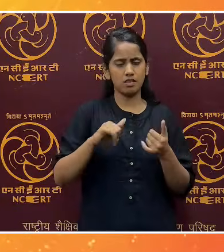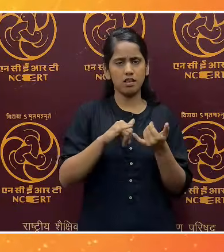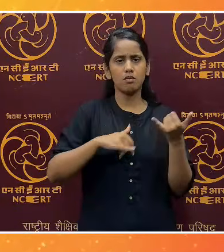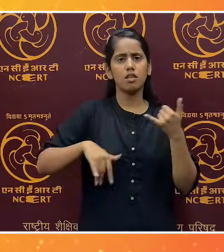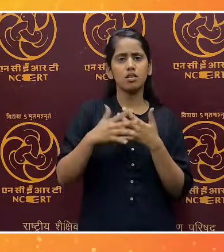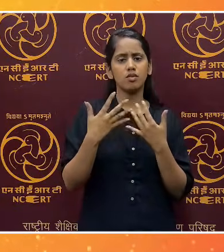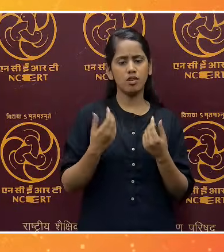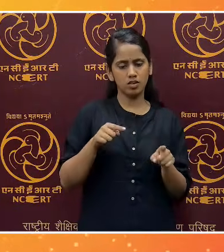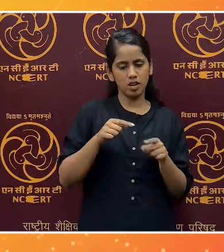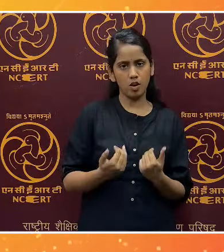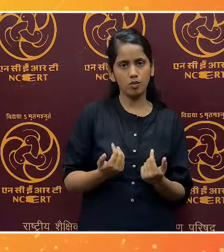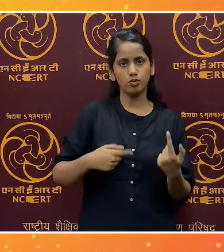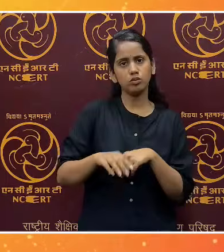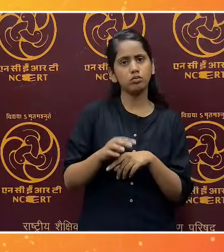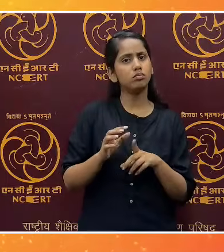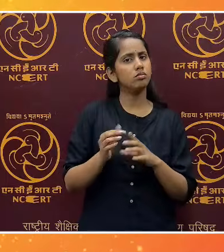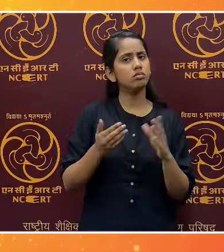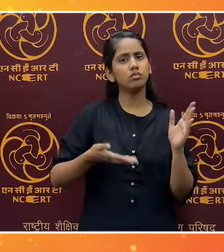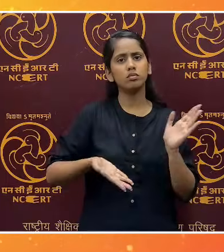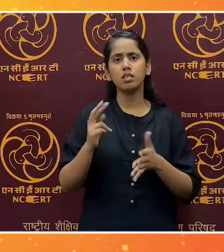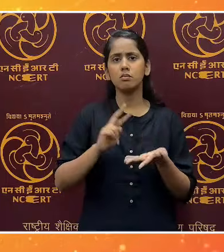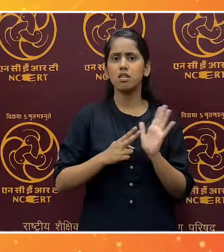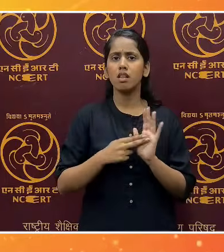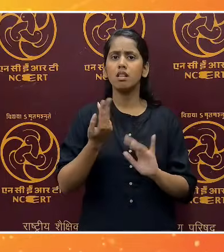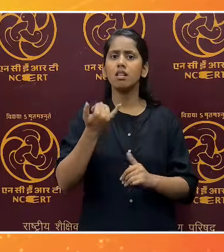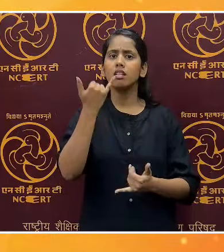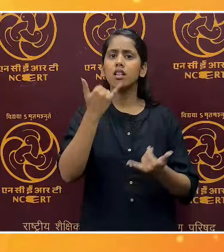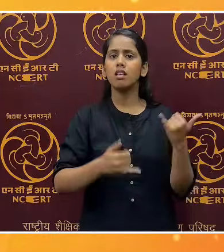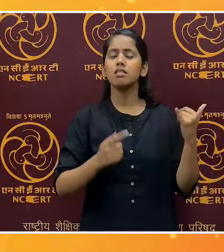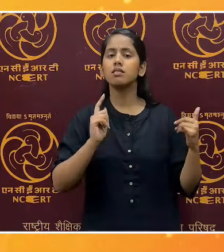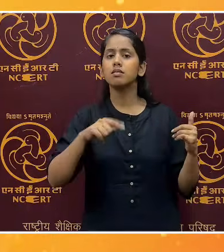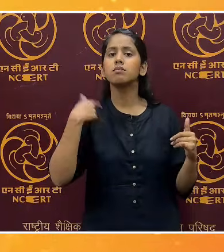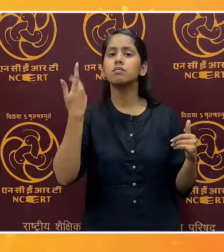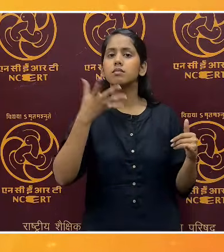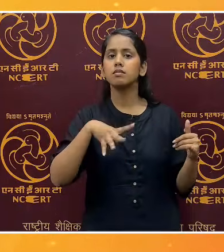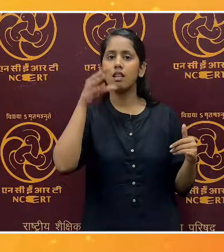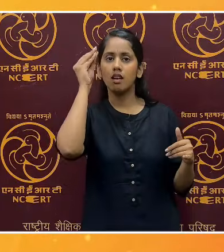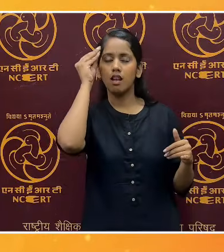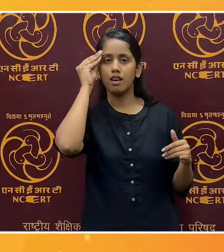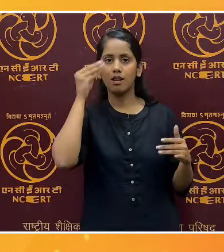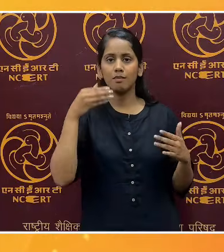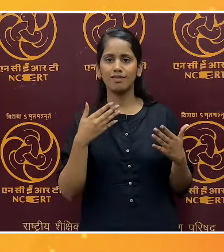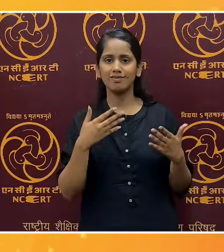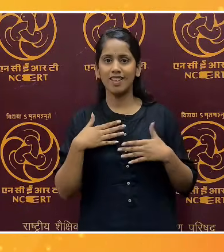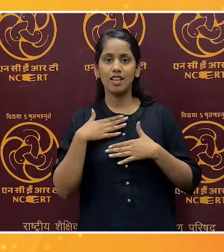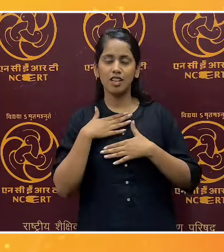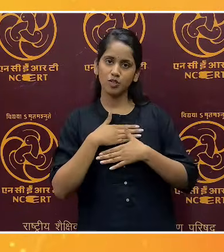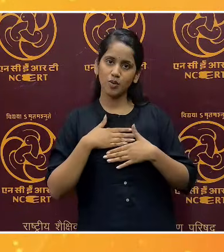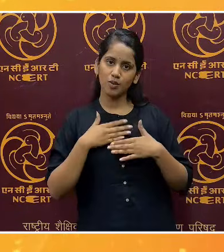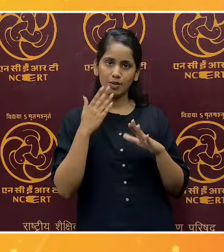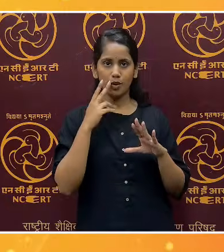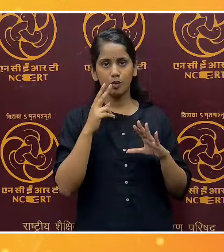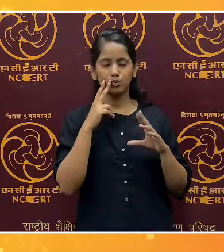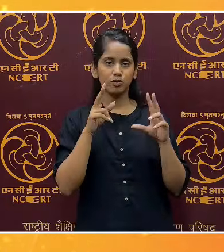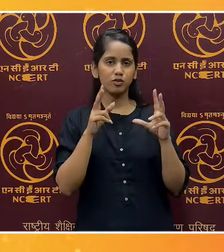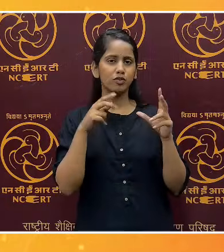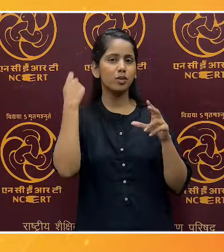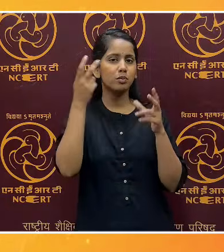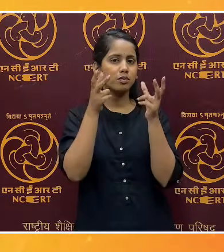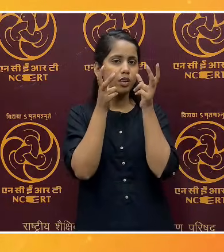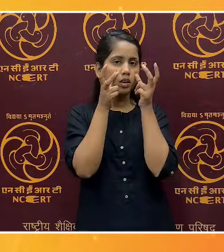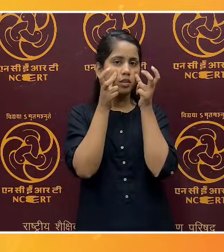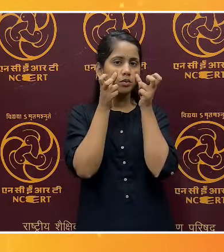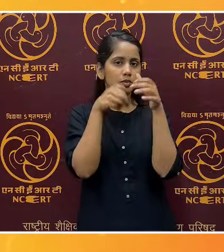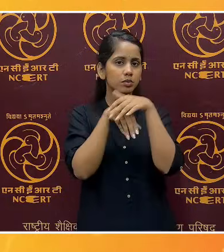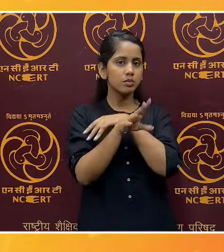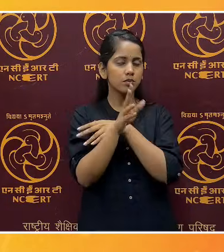their doubts. So these are the and the last one is learning becomes more enjoyable. As you have observed the video which I have